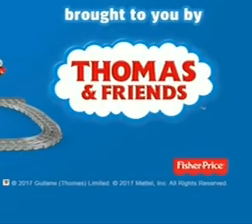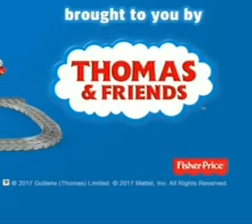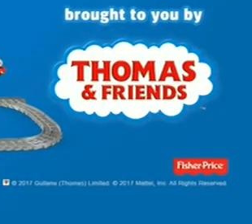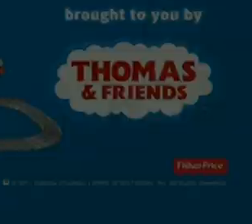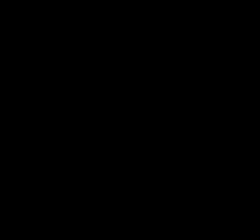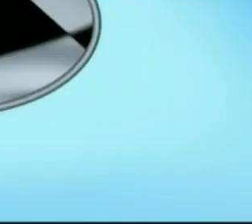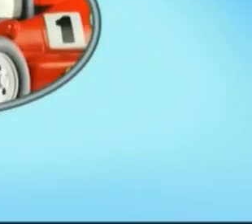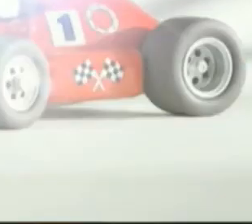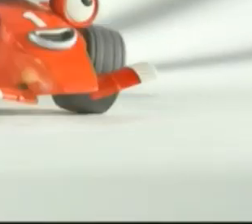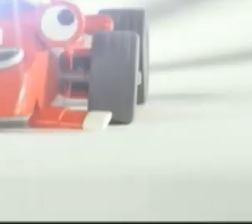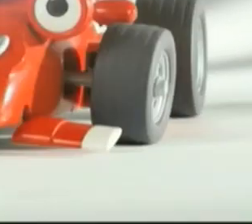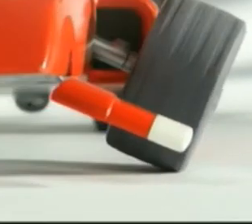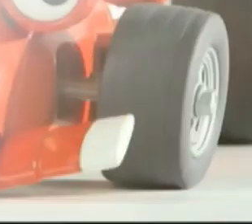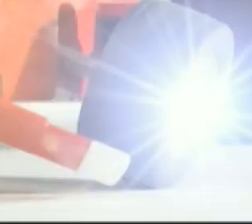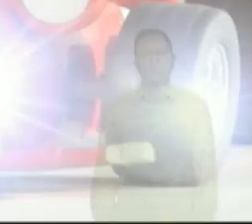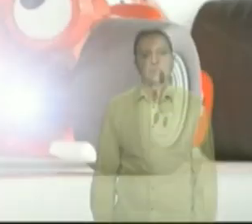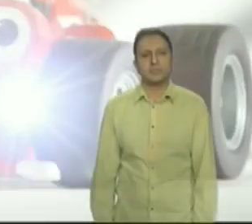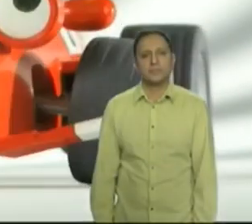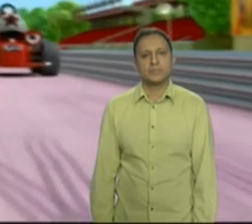and Friends.